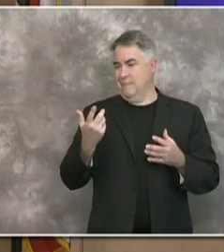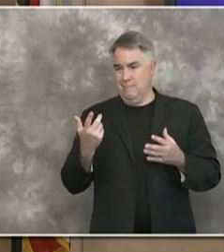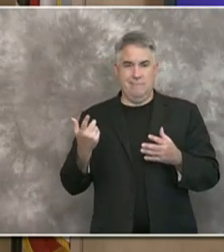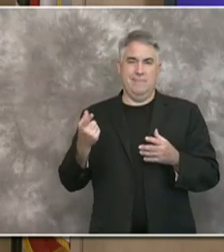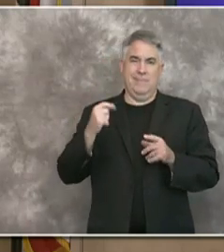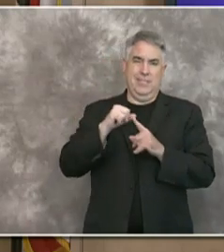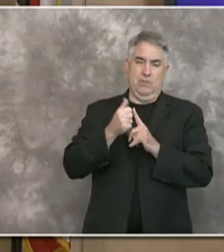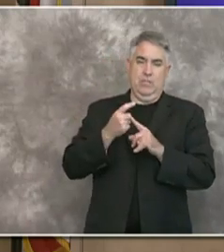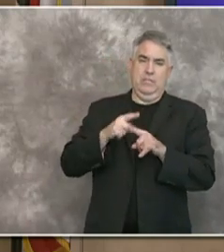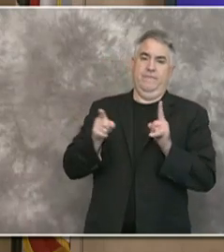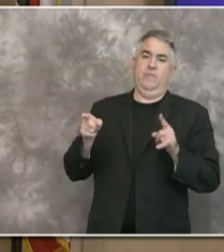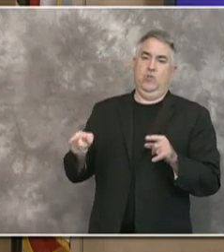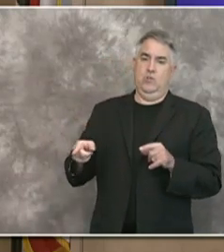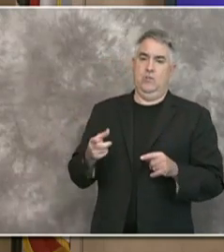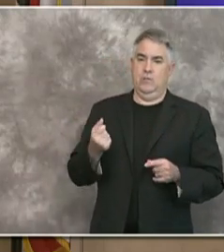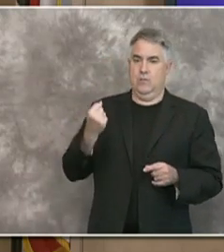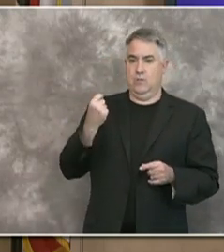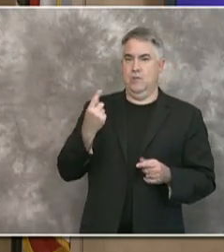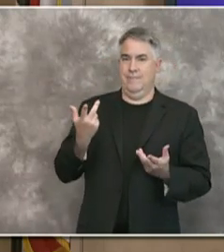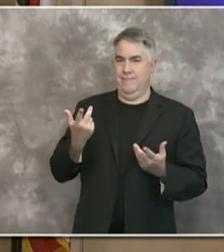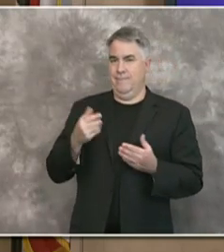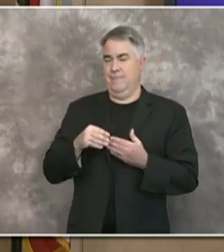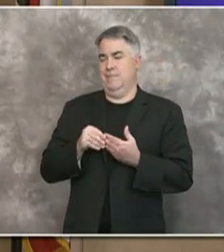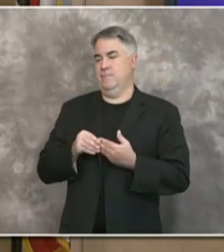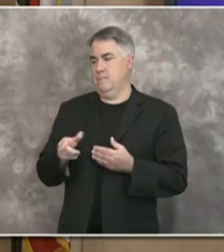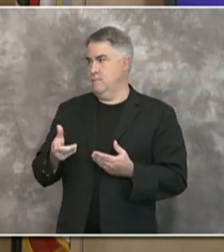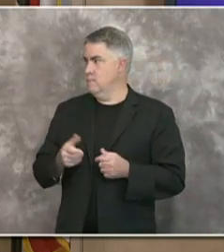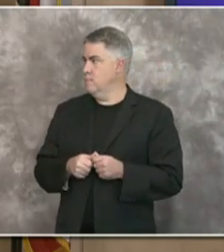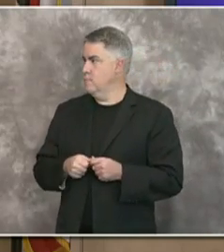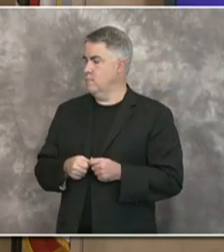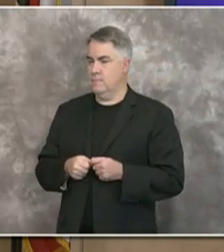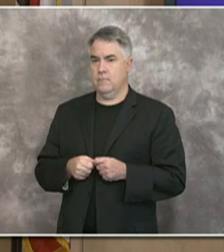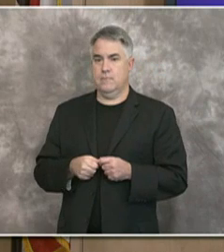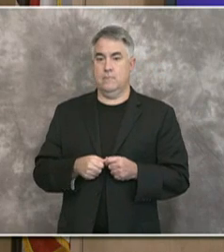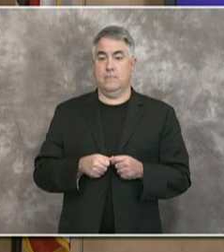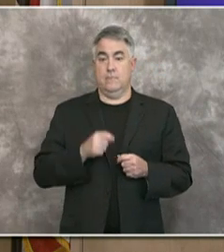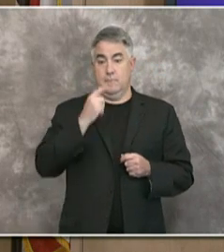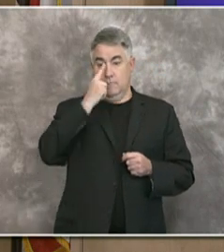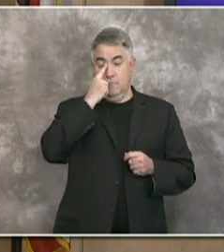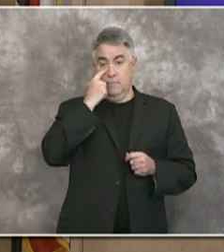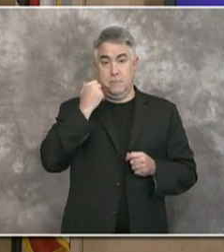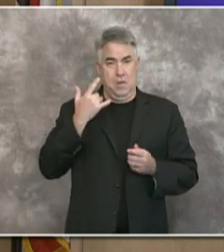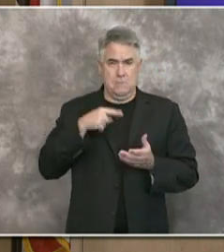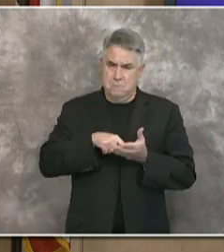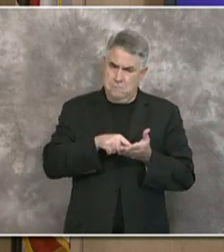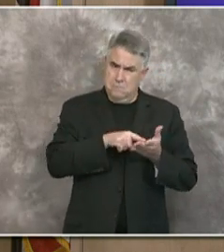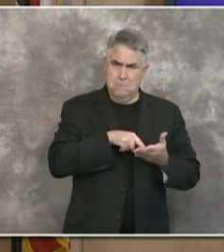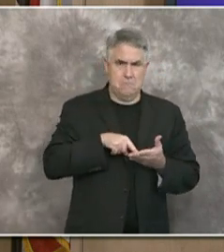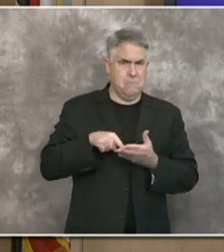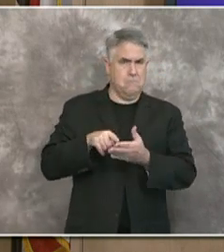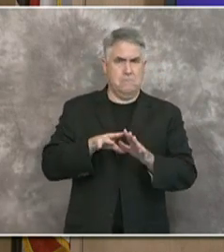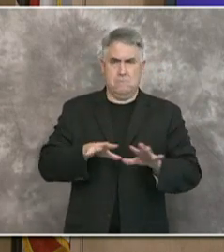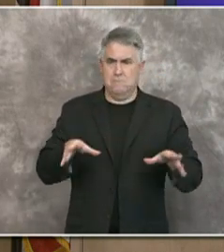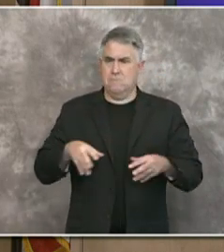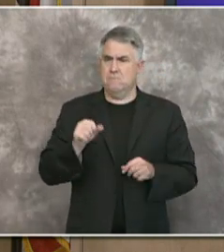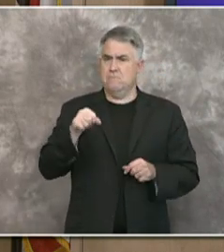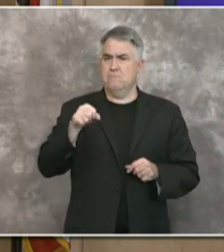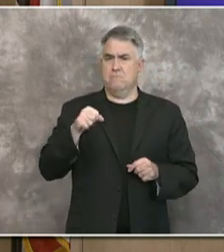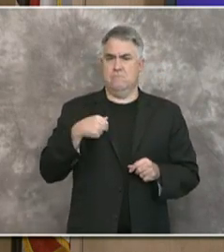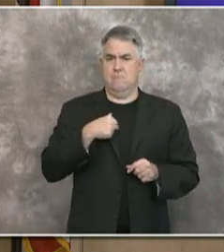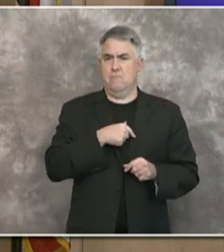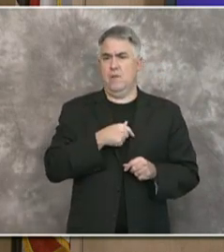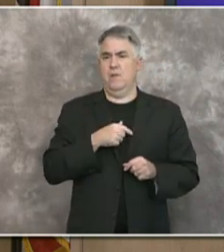takes for us to complete the entire investigation. But we have been doing both